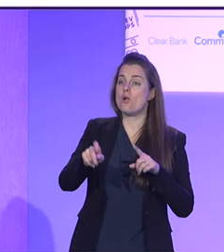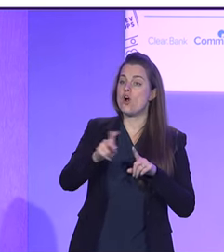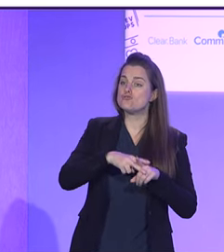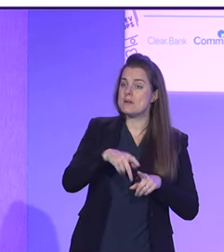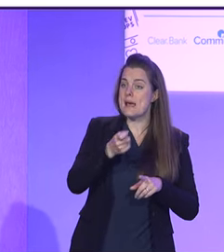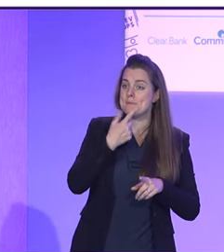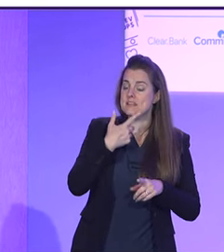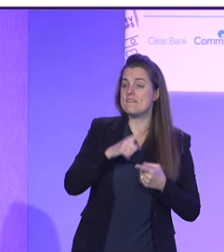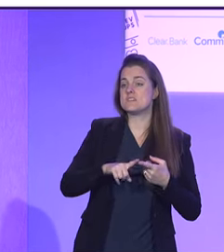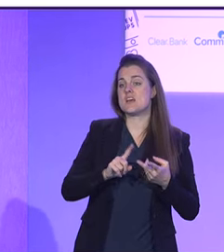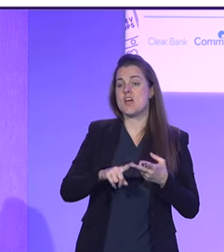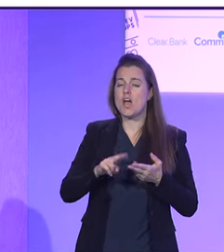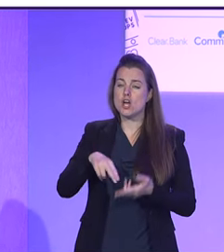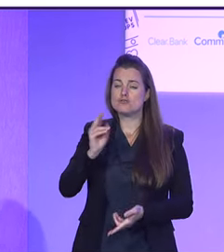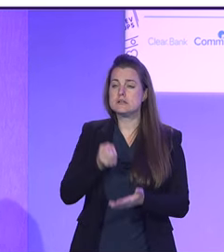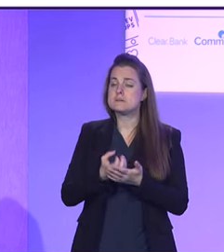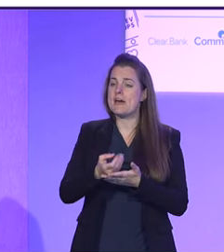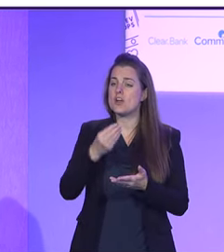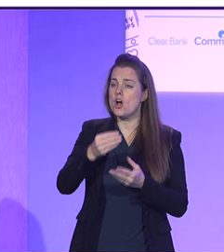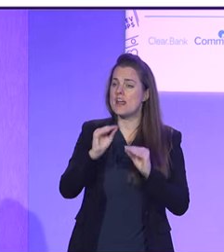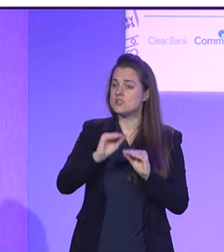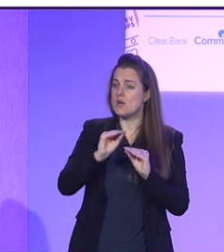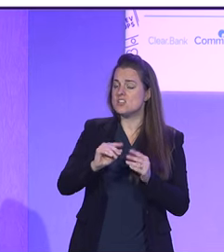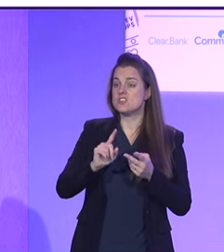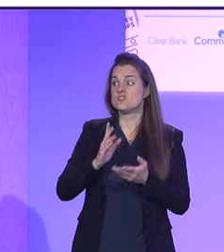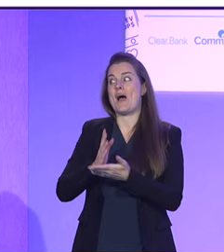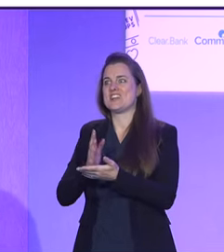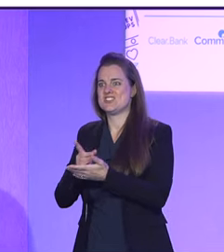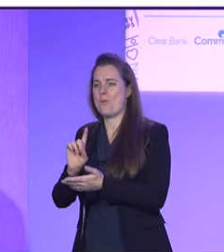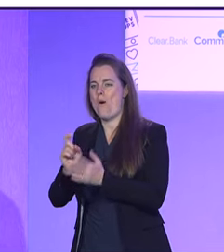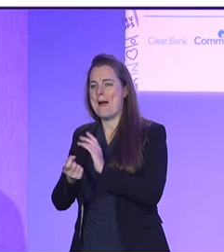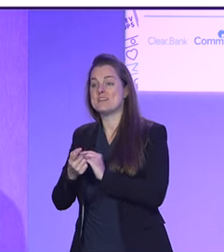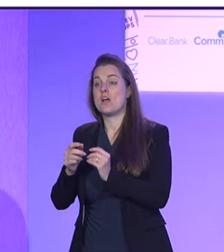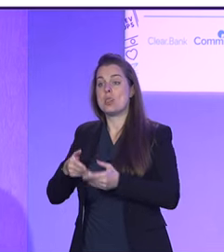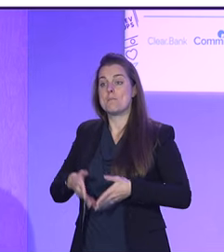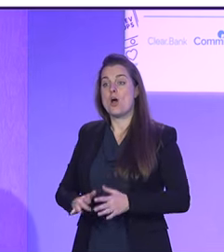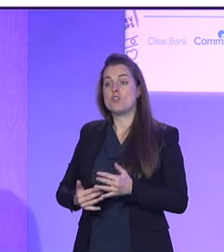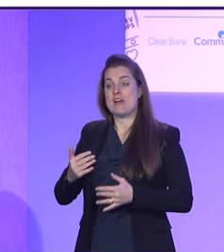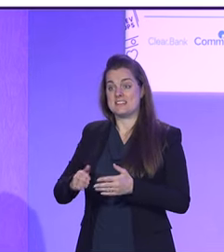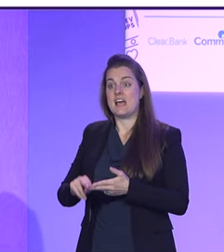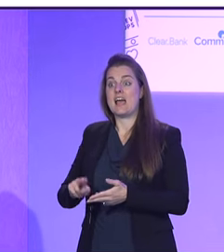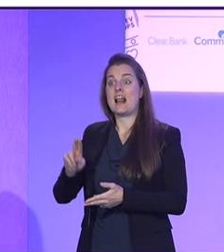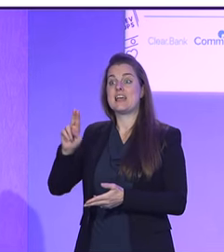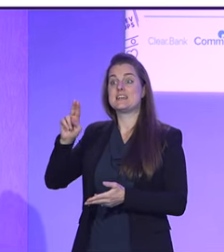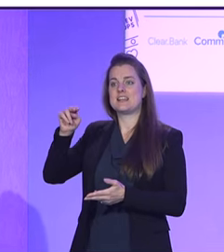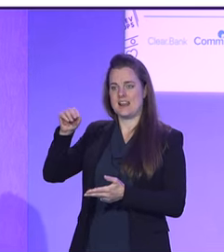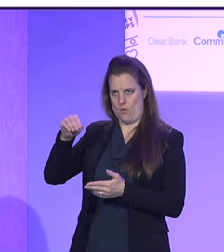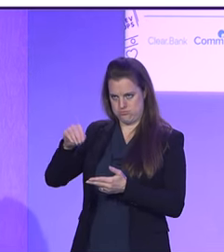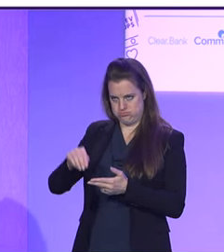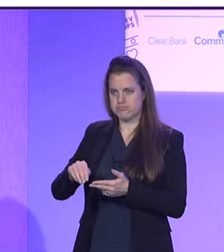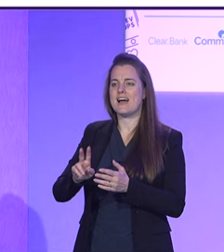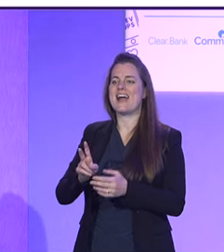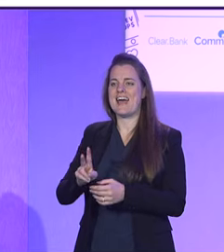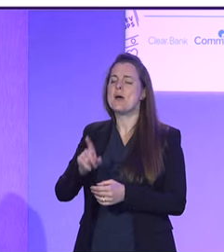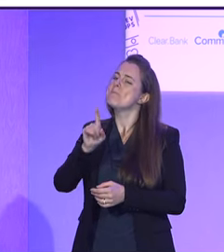As a result, the birth rate did rise, then declined again. I think it's right now declining again. But the